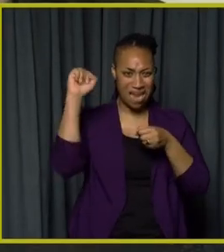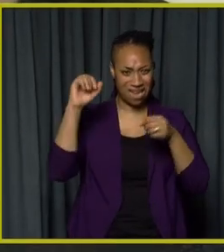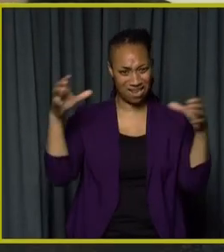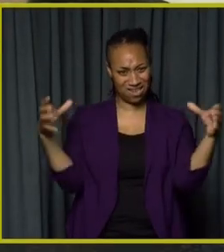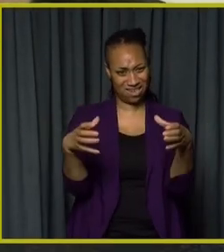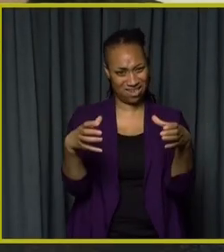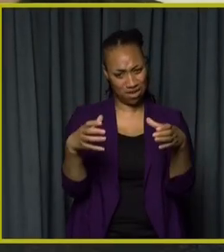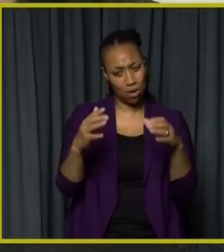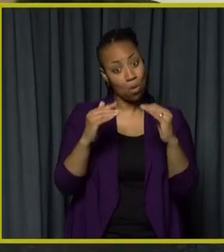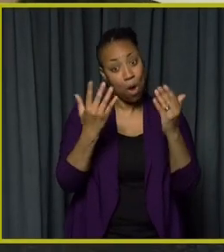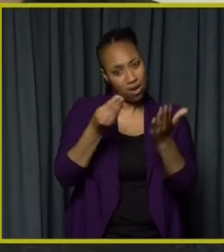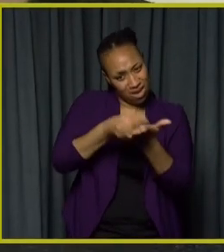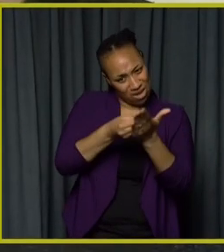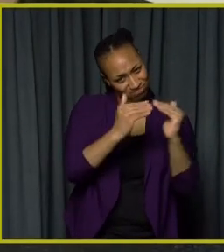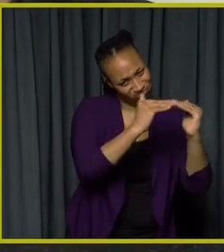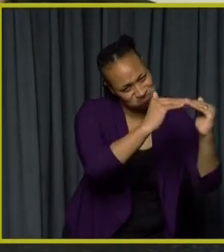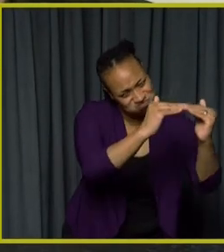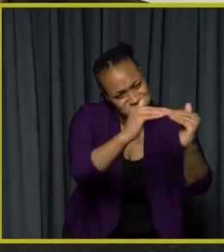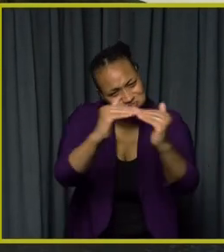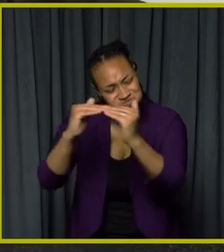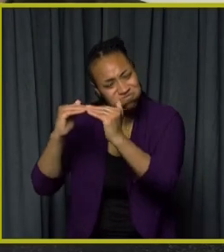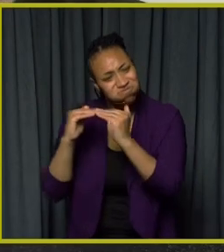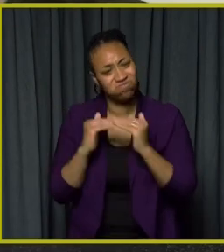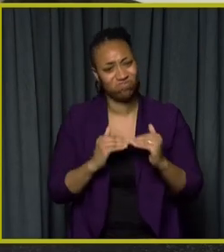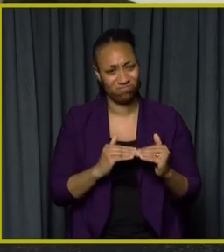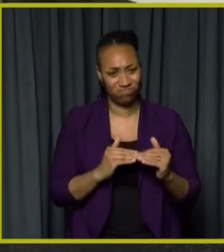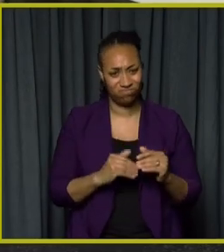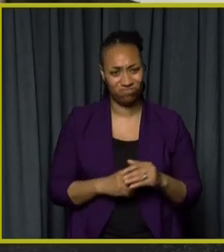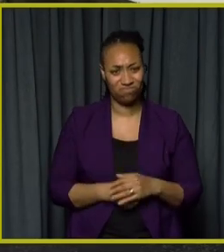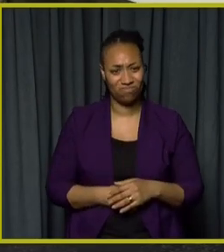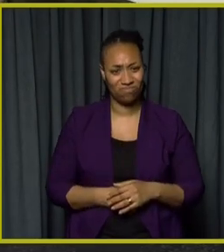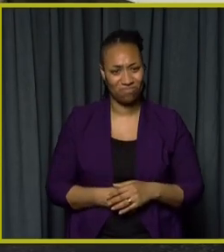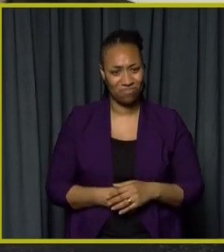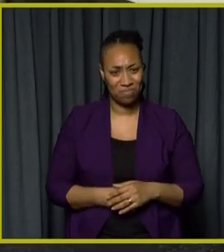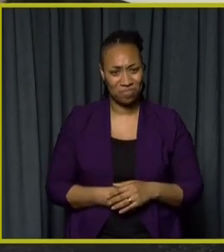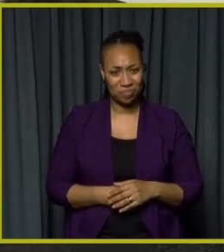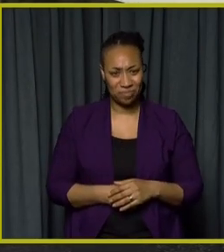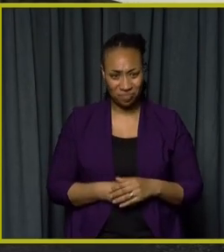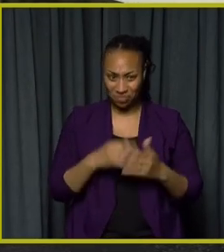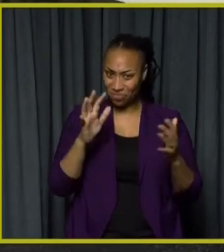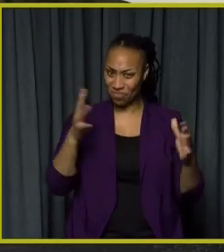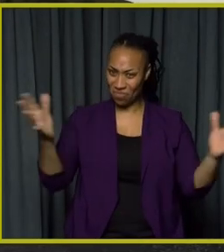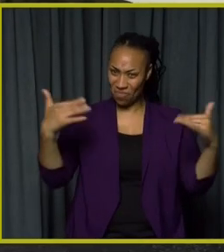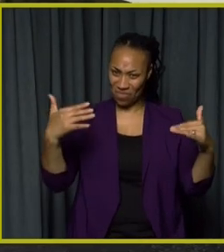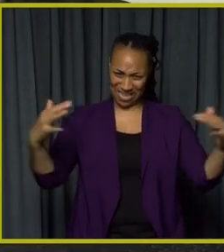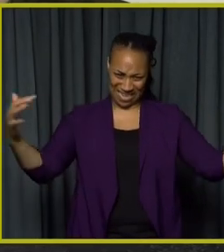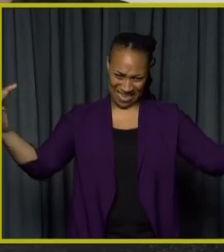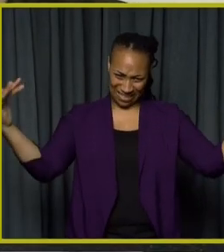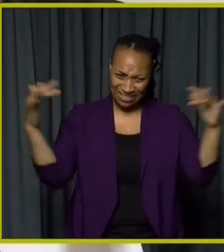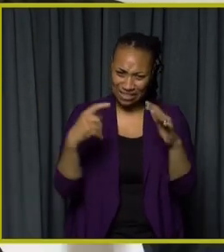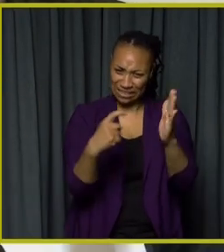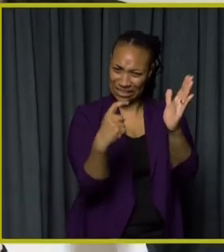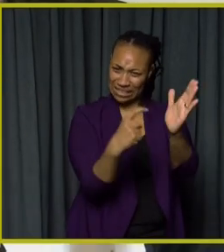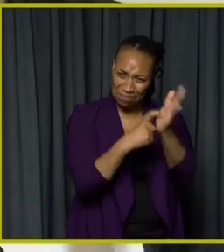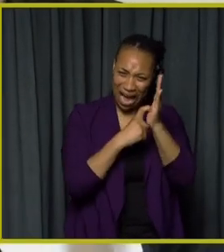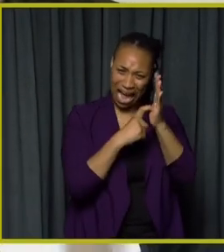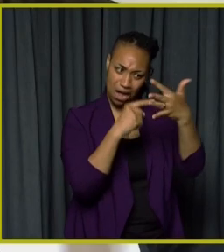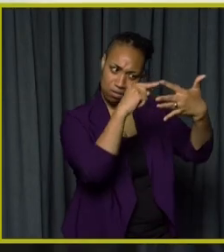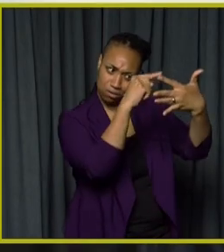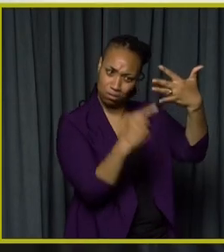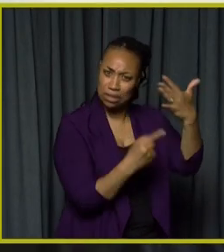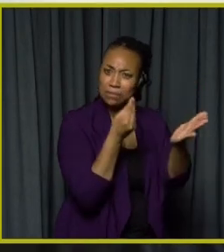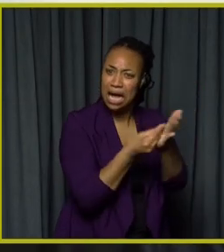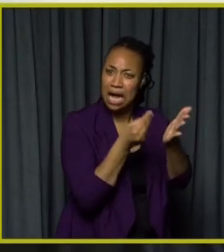We demand a national living wage. We demand that everyone have a living wage, no matter the state where you